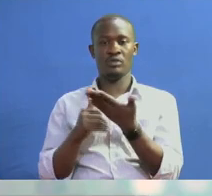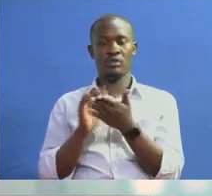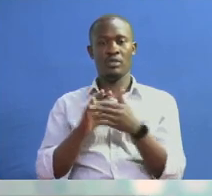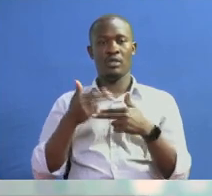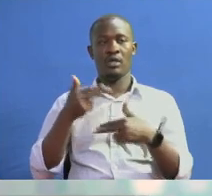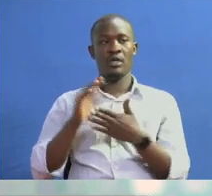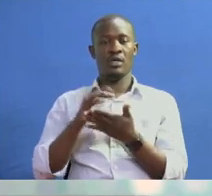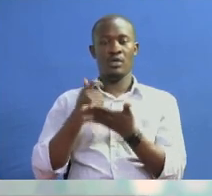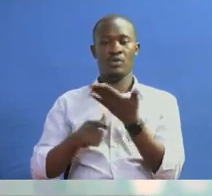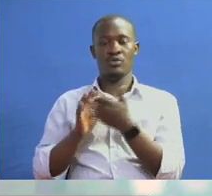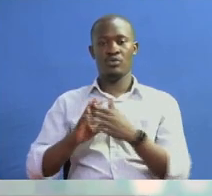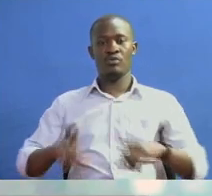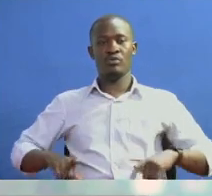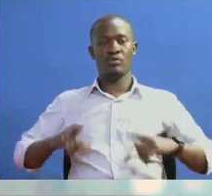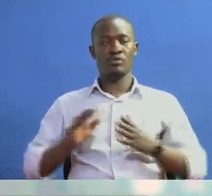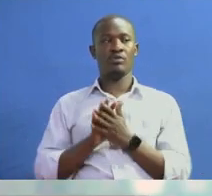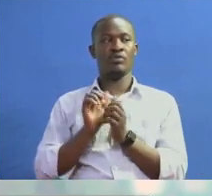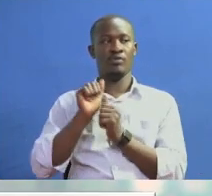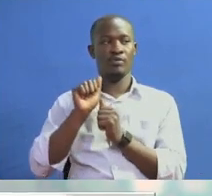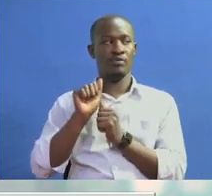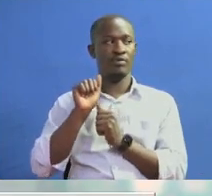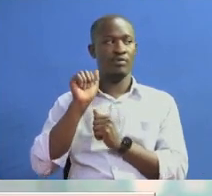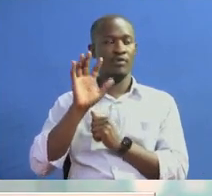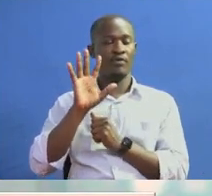Yeah. The fifth of them is